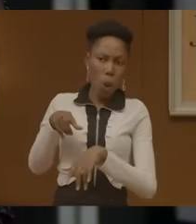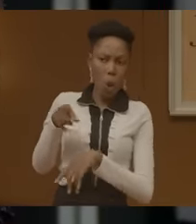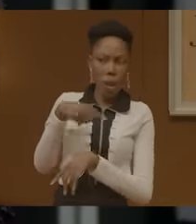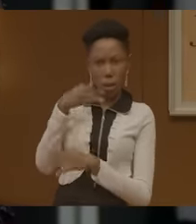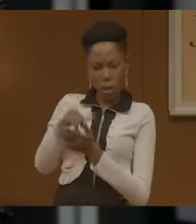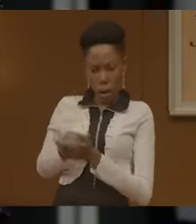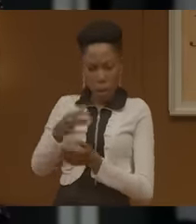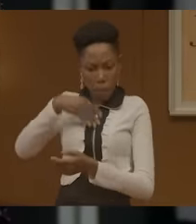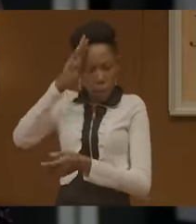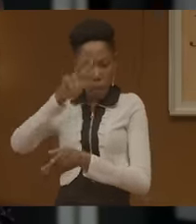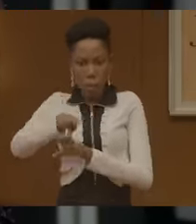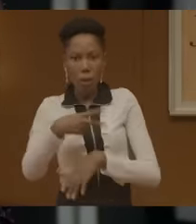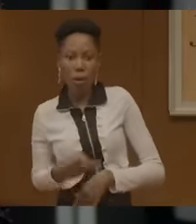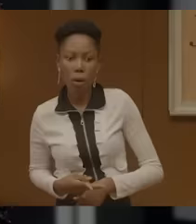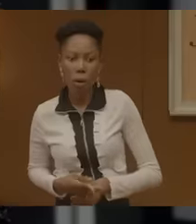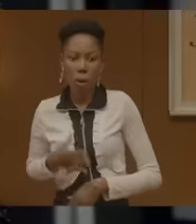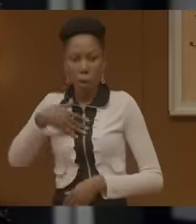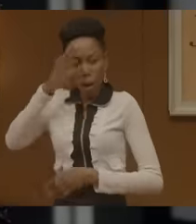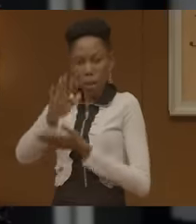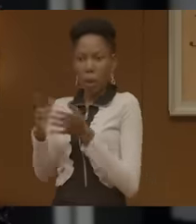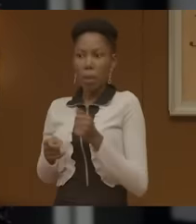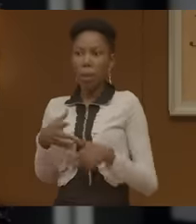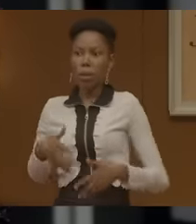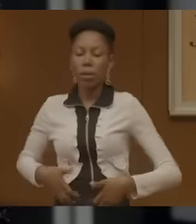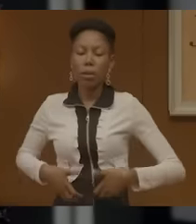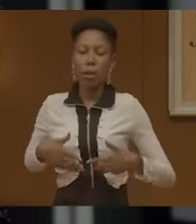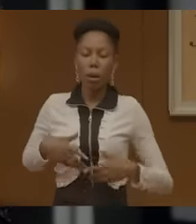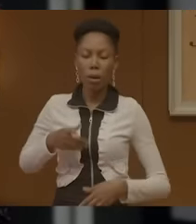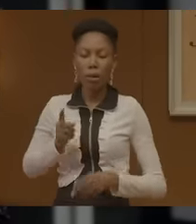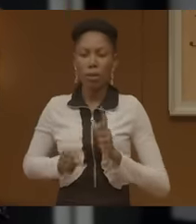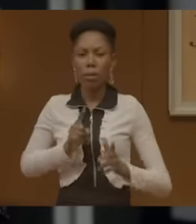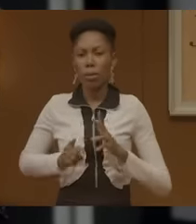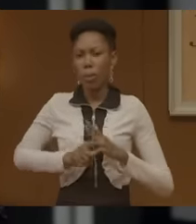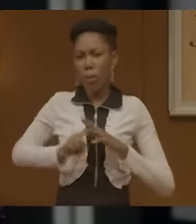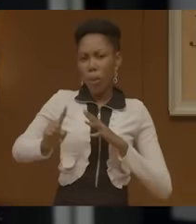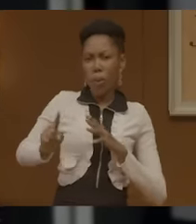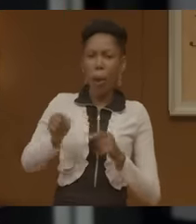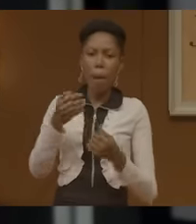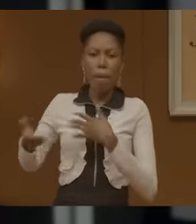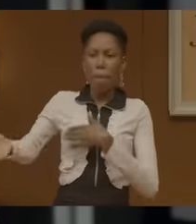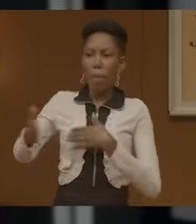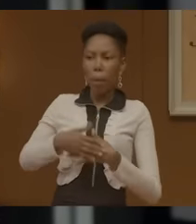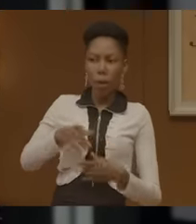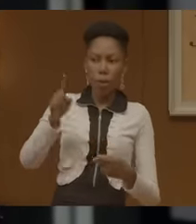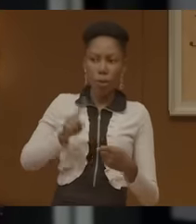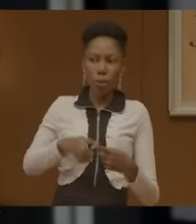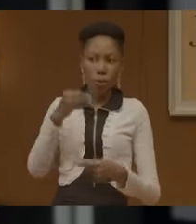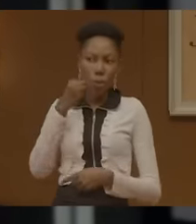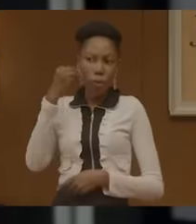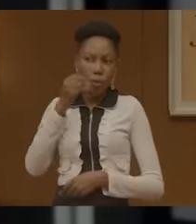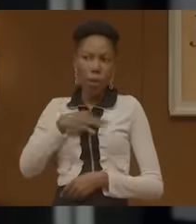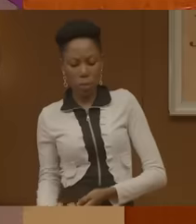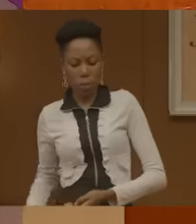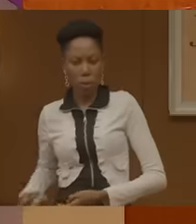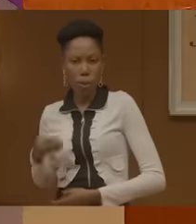has fainted though, that my husband beat him, that should come home. I have to run all the way from Kostin back to Ajegunle that day. I met my